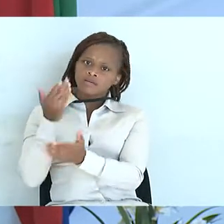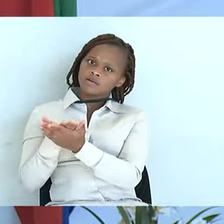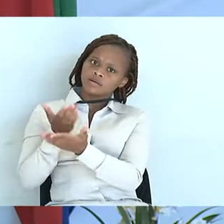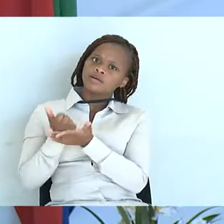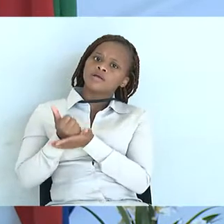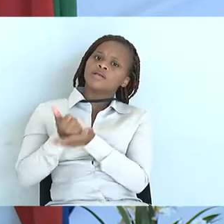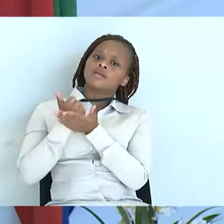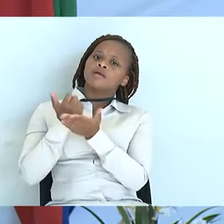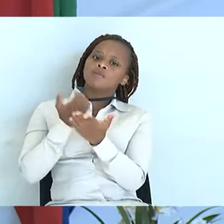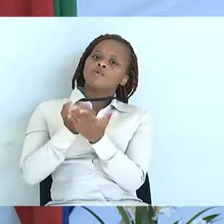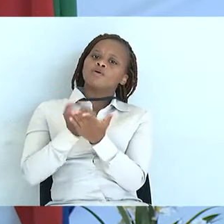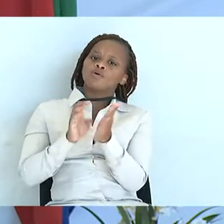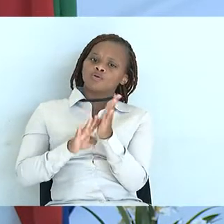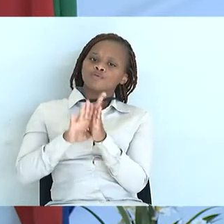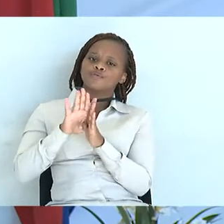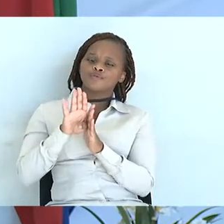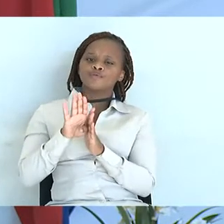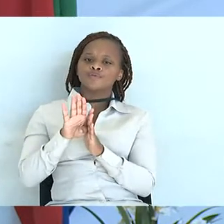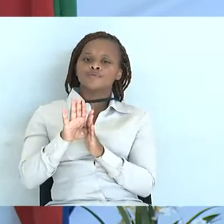huge spin-off in terms of